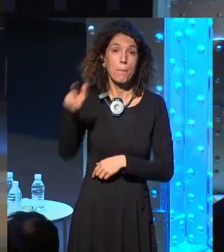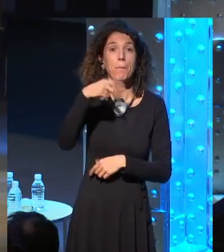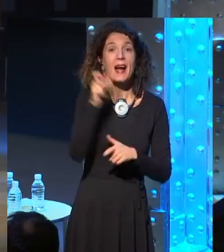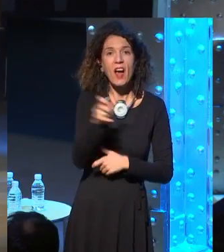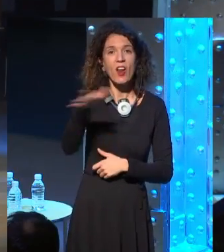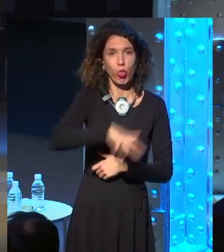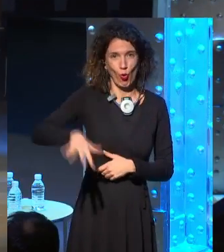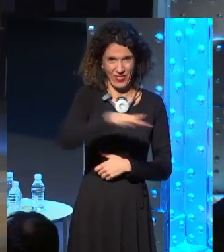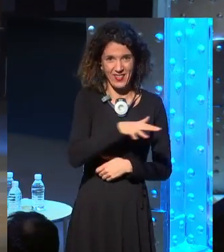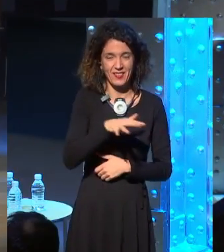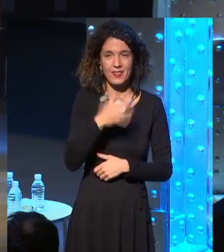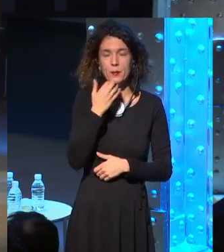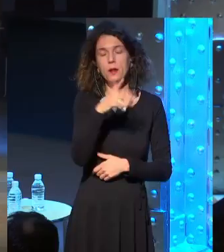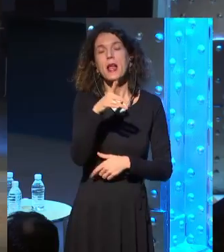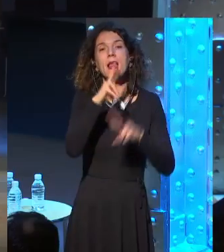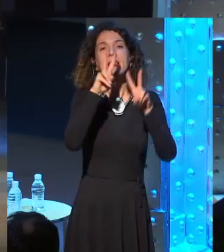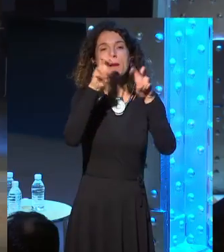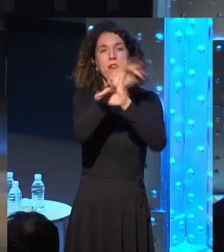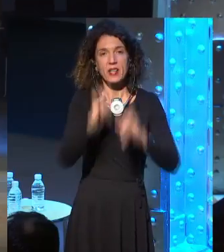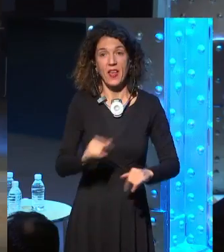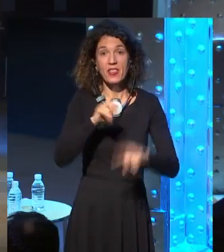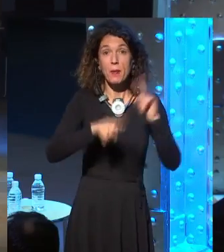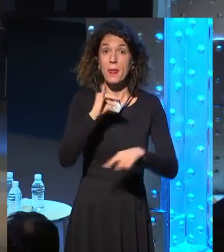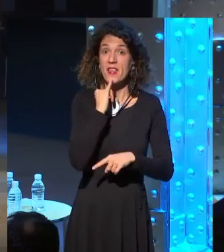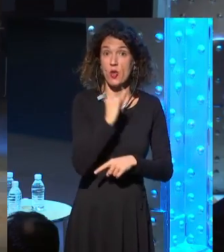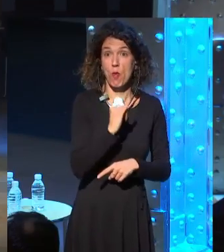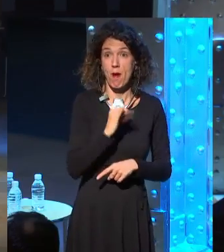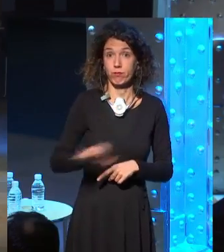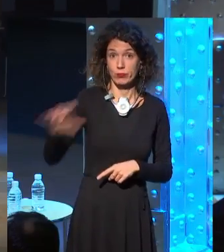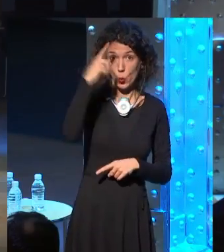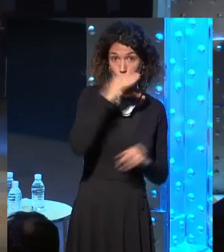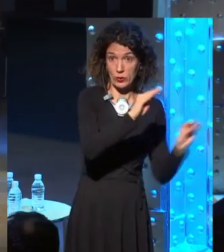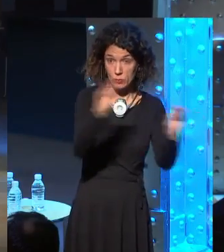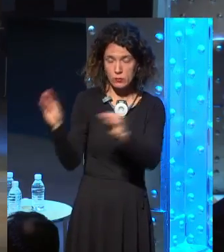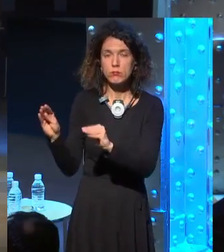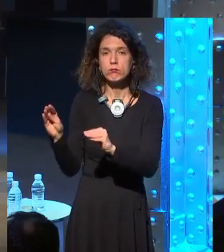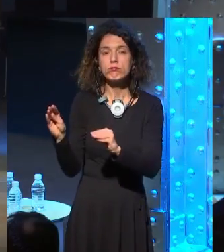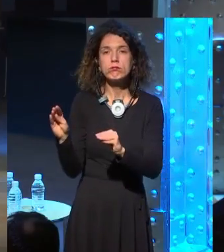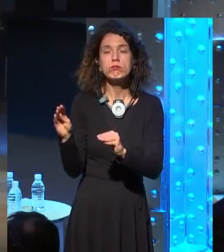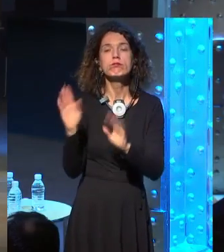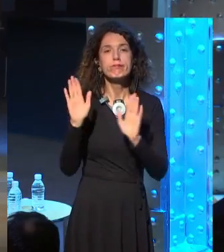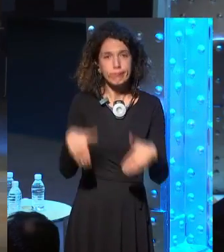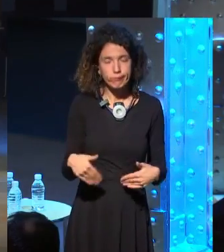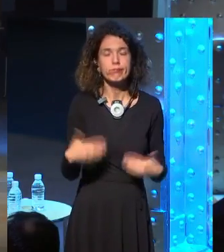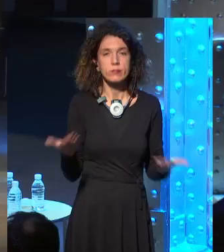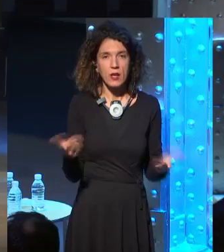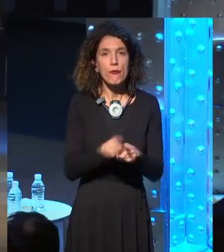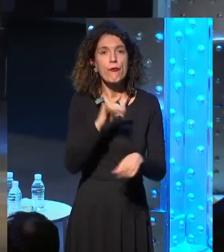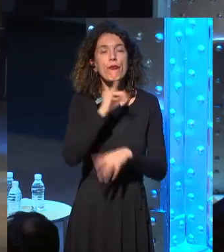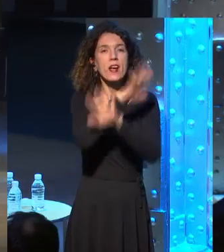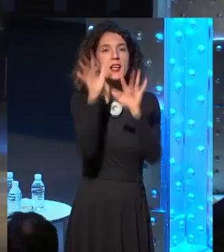to happiness in different languages, what turns out is that happiness is often related